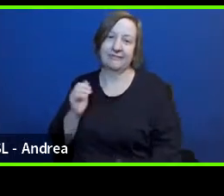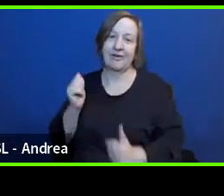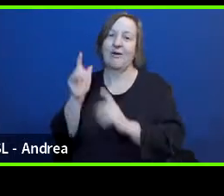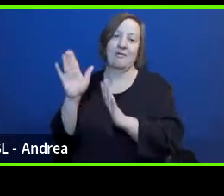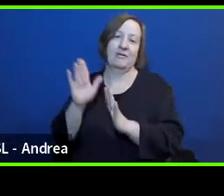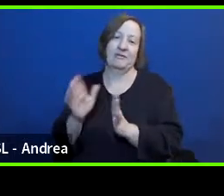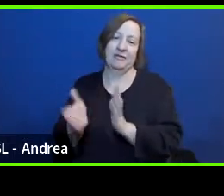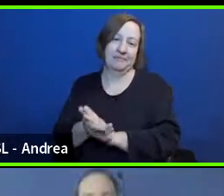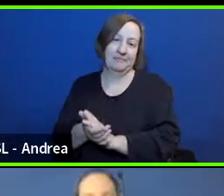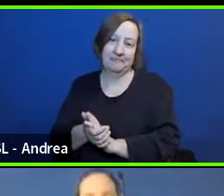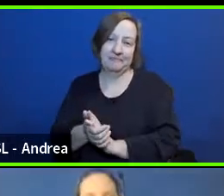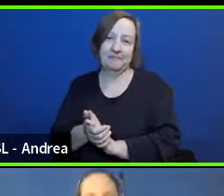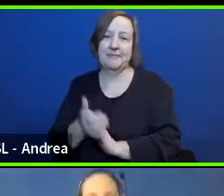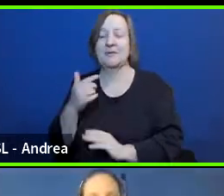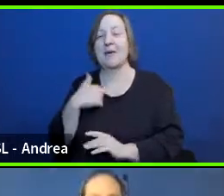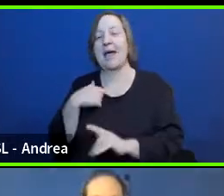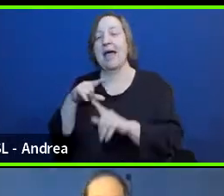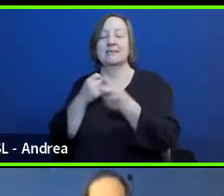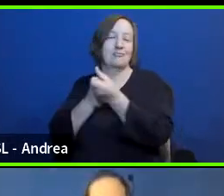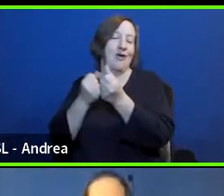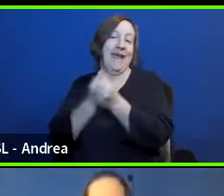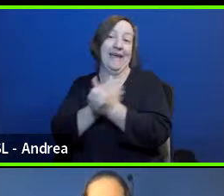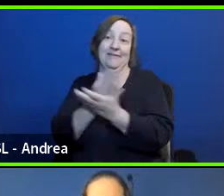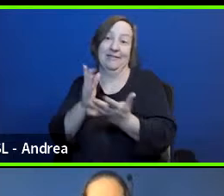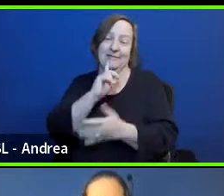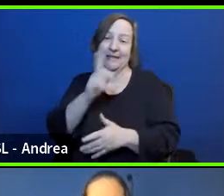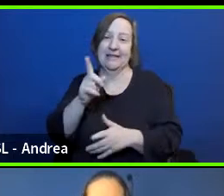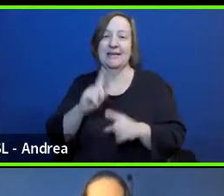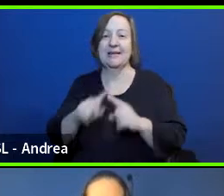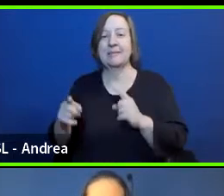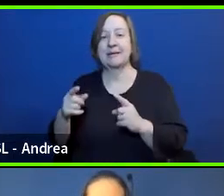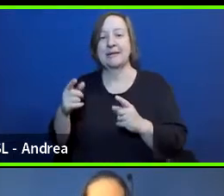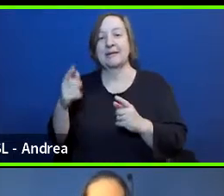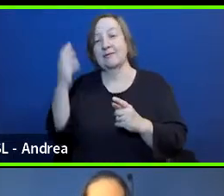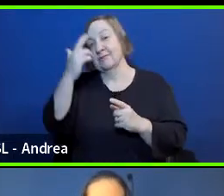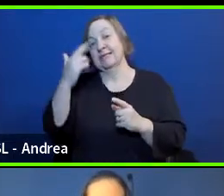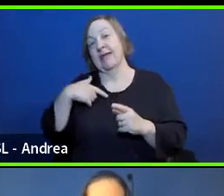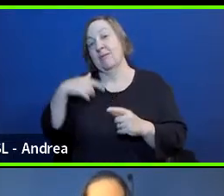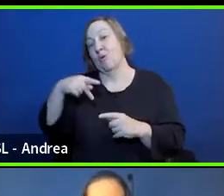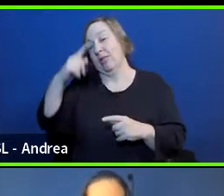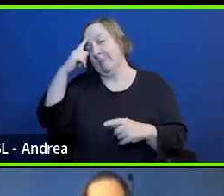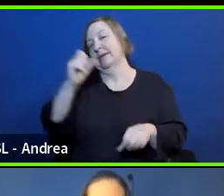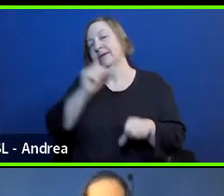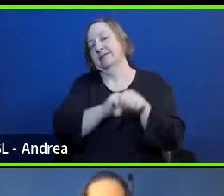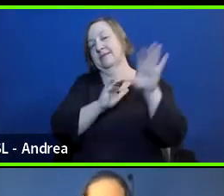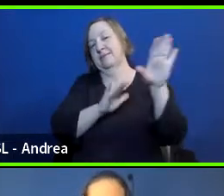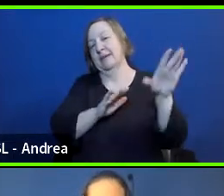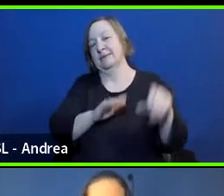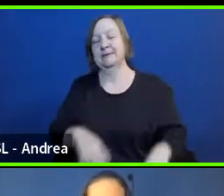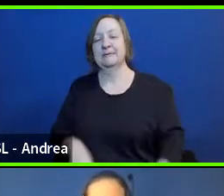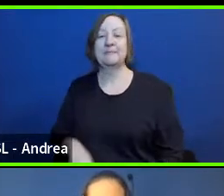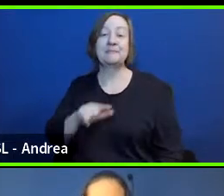cool. So I'm team everything, but why I'm important is because of